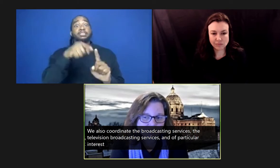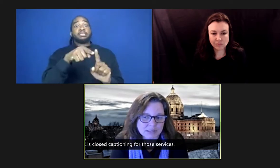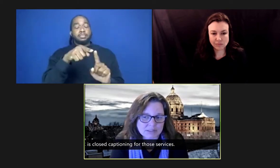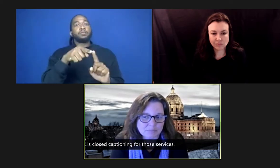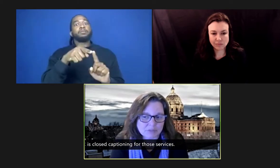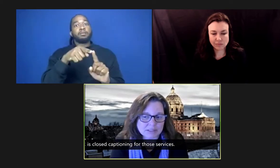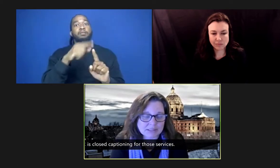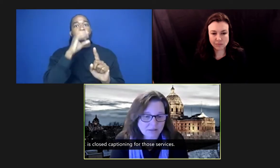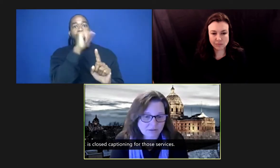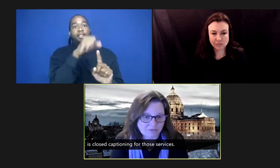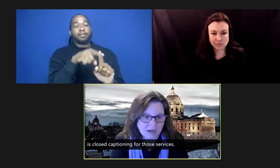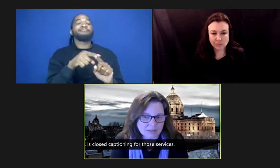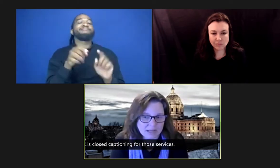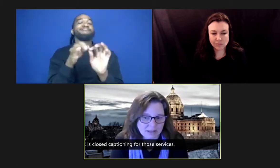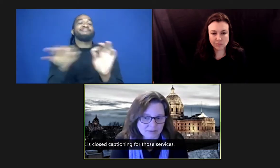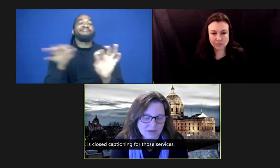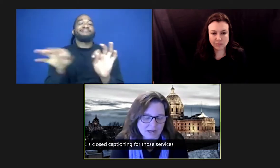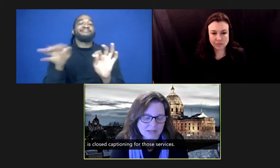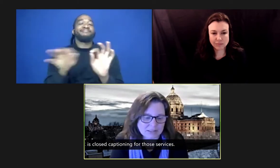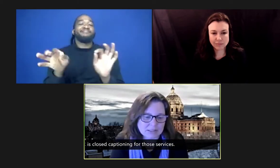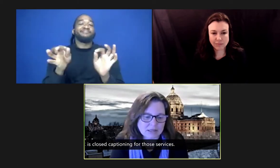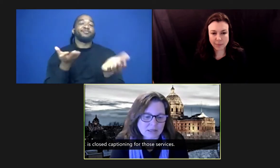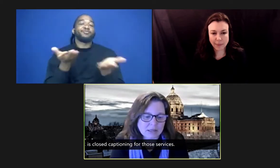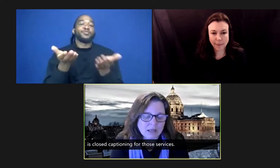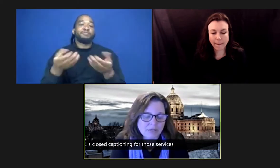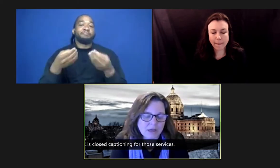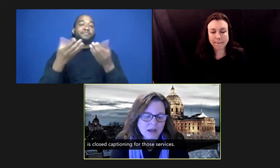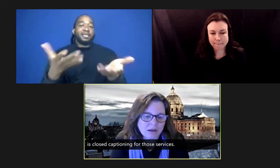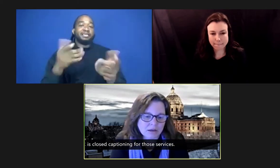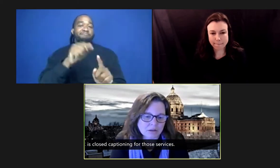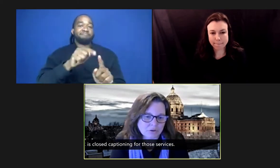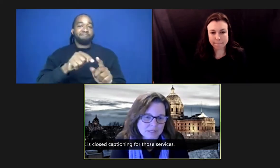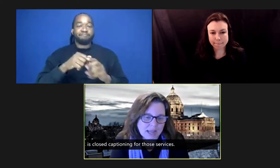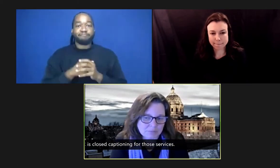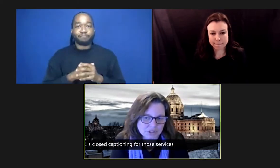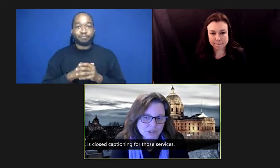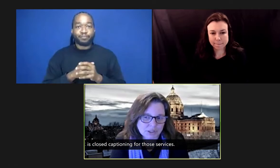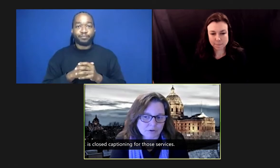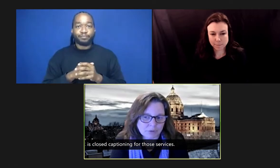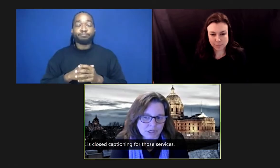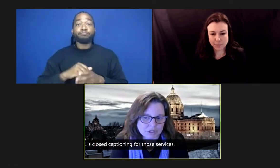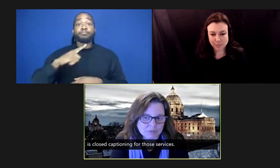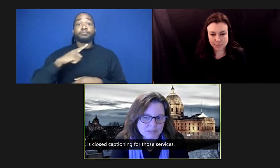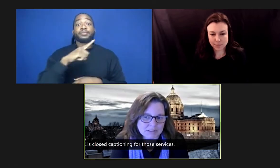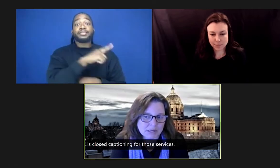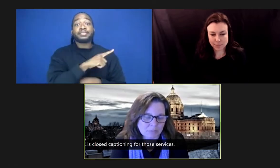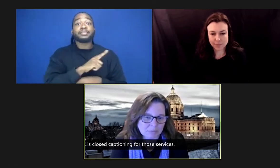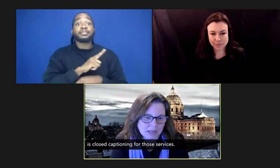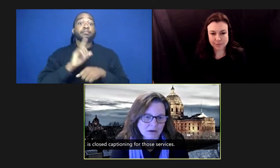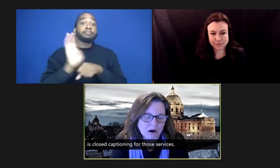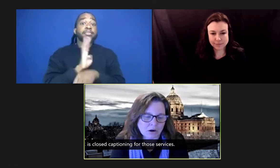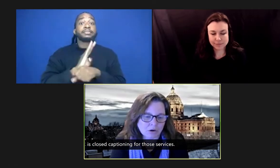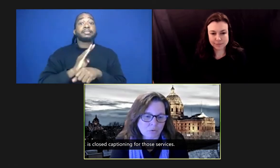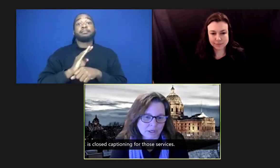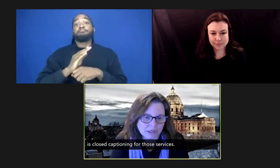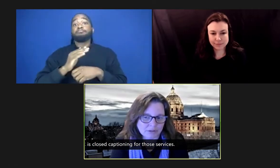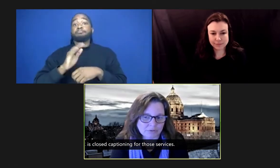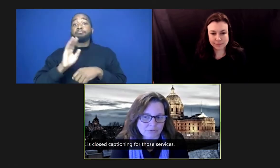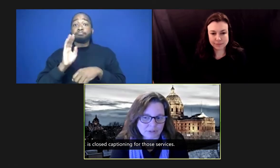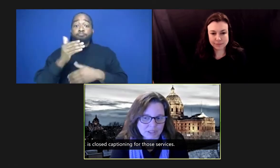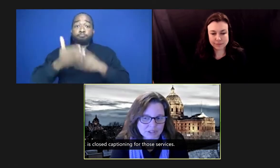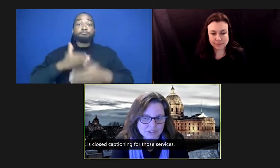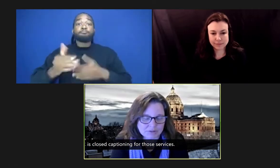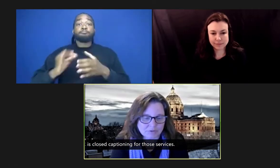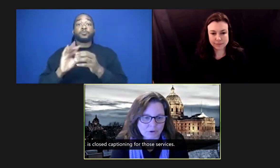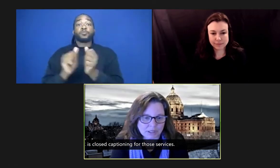legislative proceedings are being televised, the closed captioning arrangements that are made are coordinated